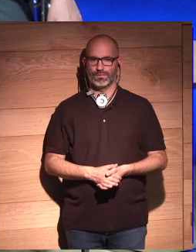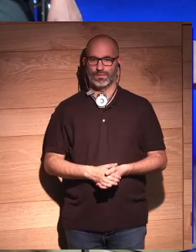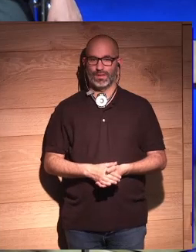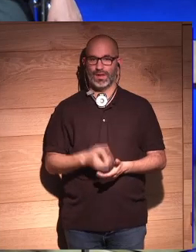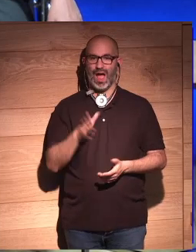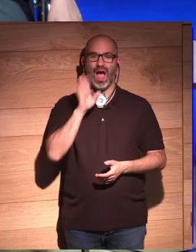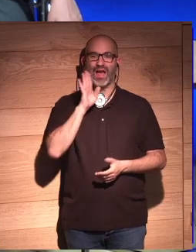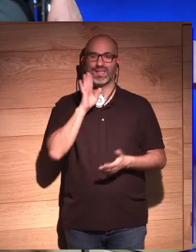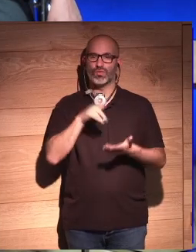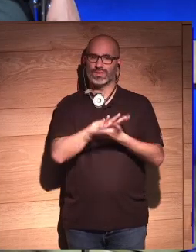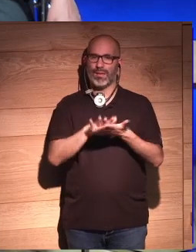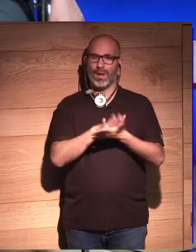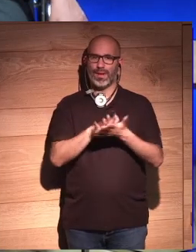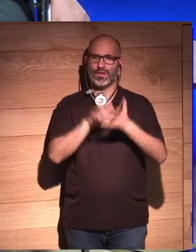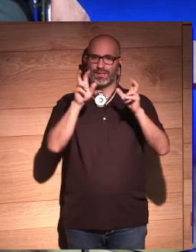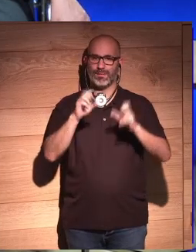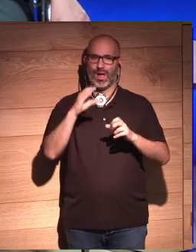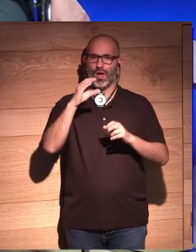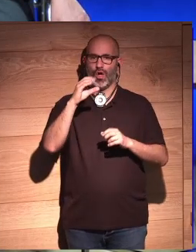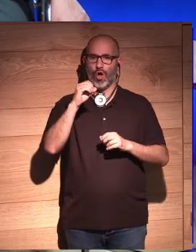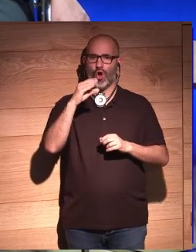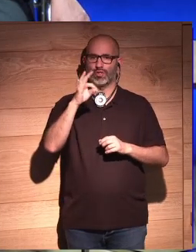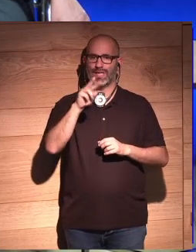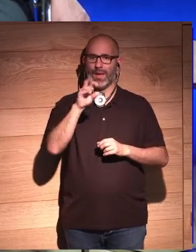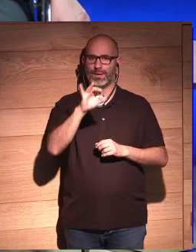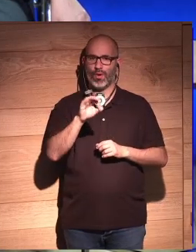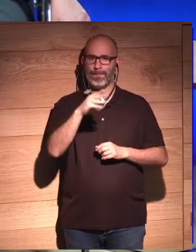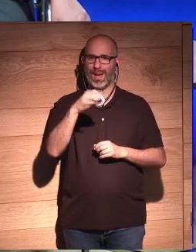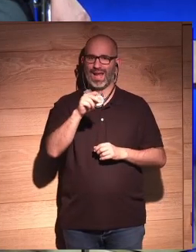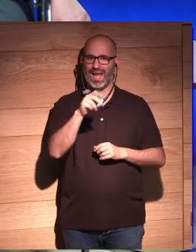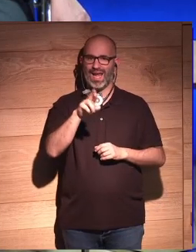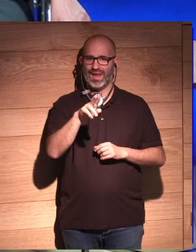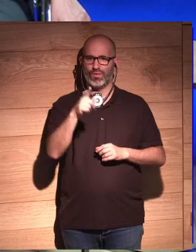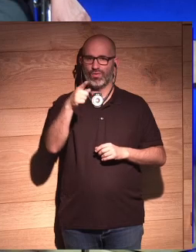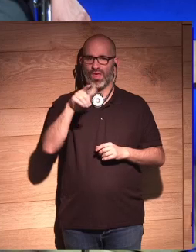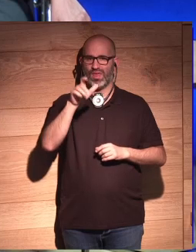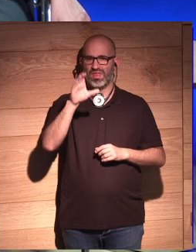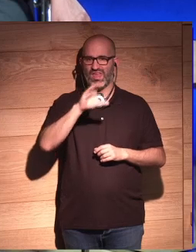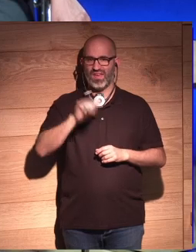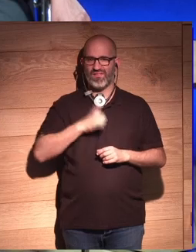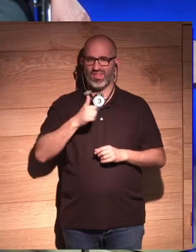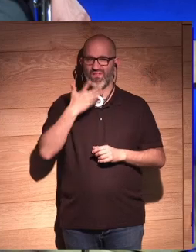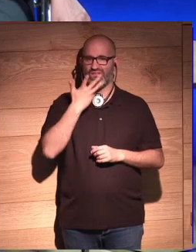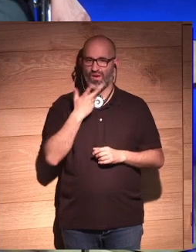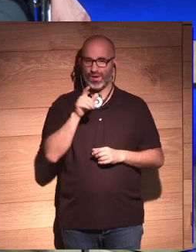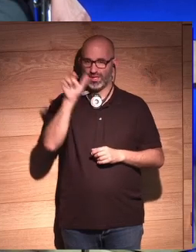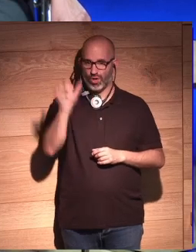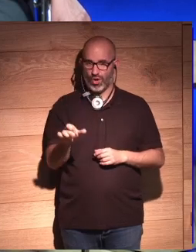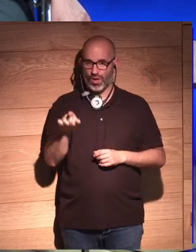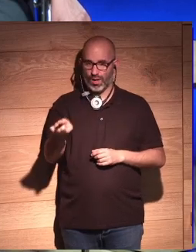author Octavia Butler. Yes. Right, and you said that she said that I need to write myself in the stories and all that. So do you think